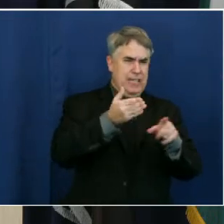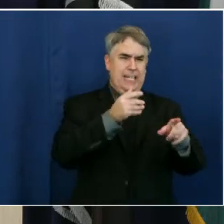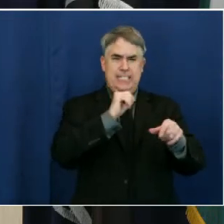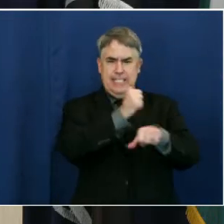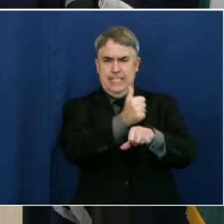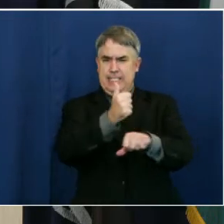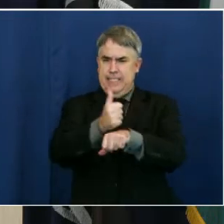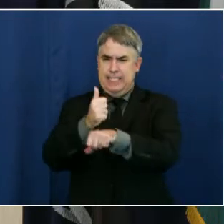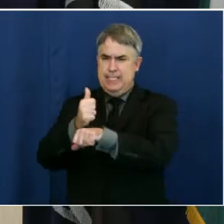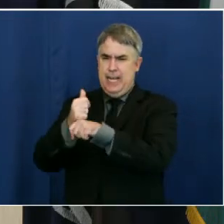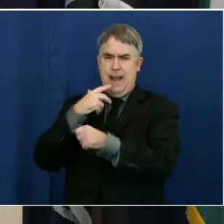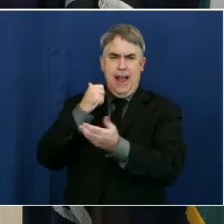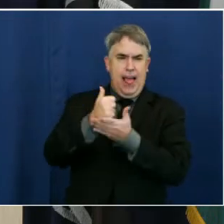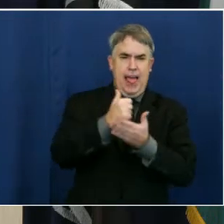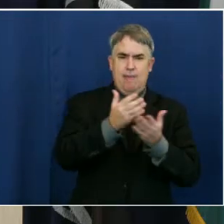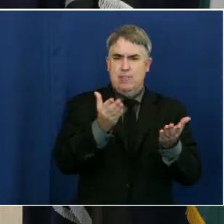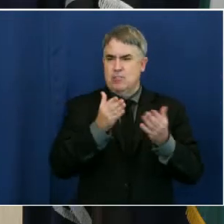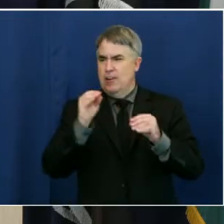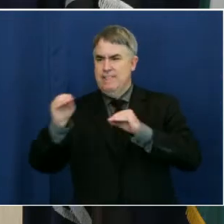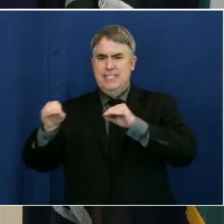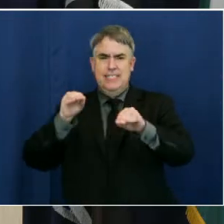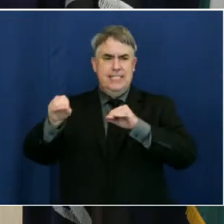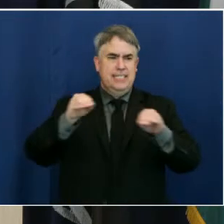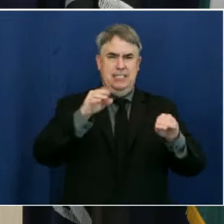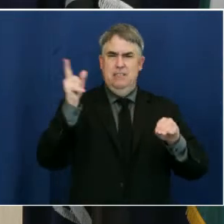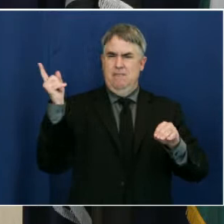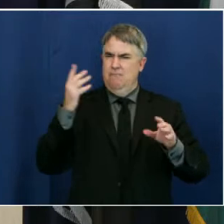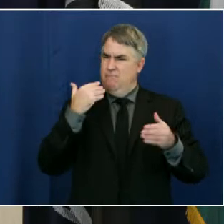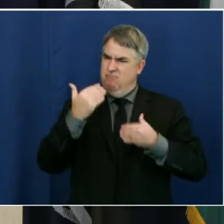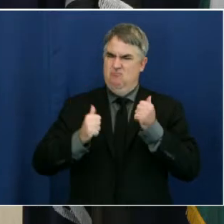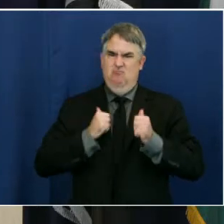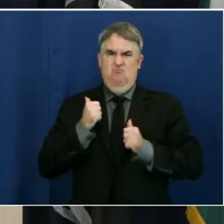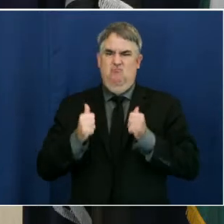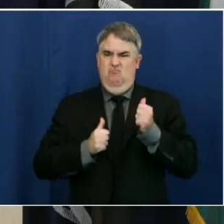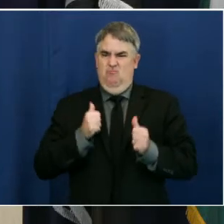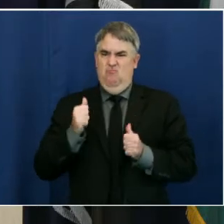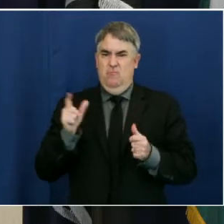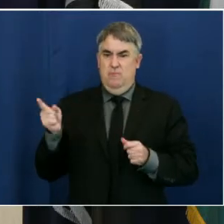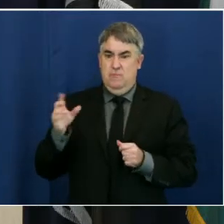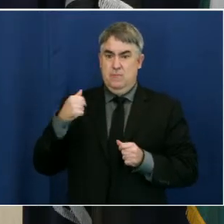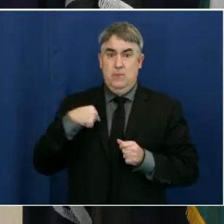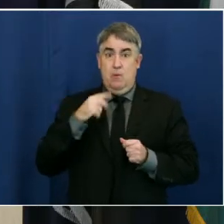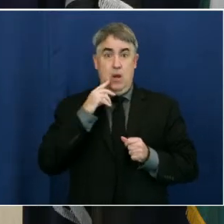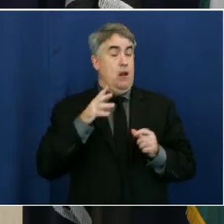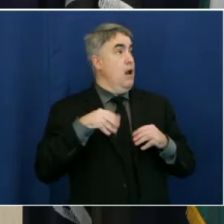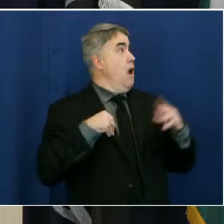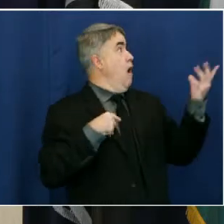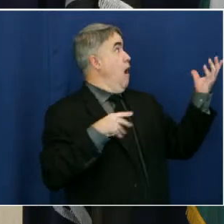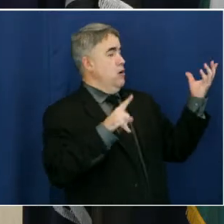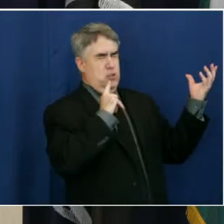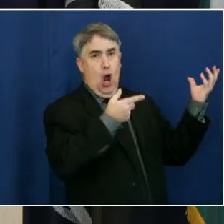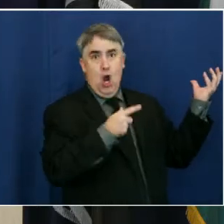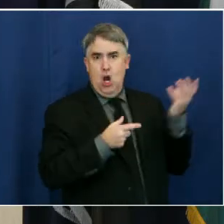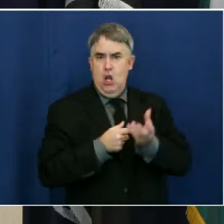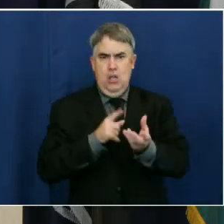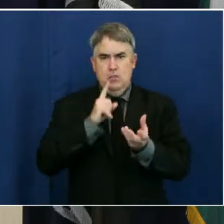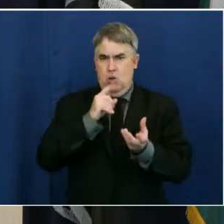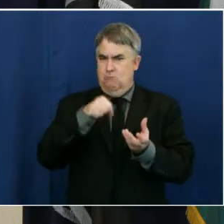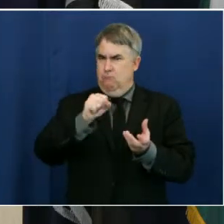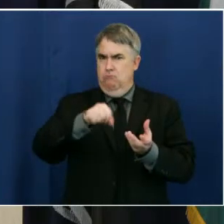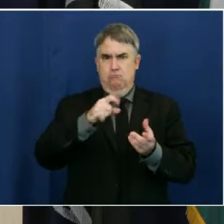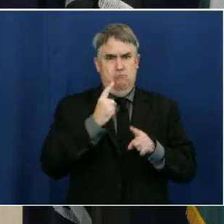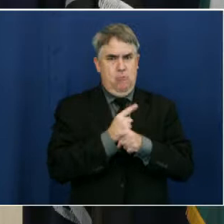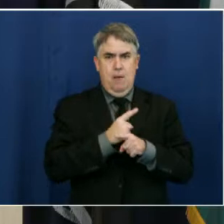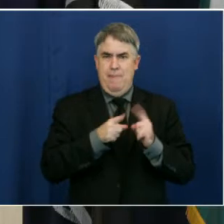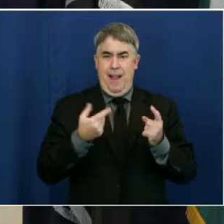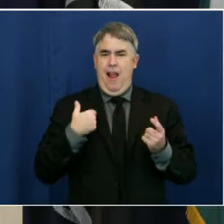be wonderfully appreciated, and we will certainly take. But we're not going to wait for that to trickle down to us. We've already started doing